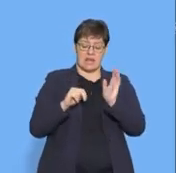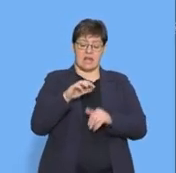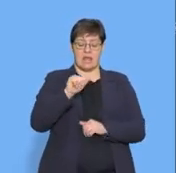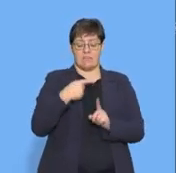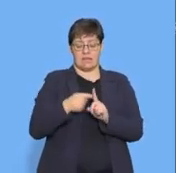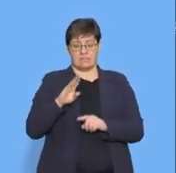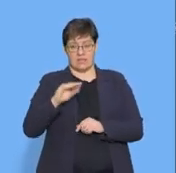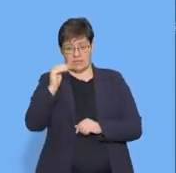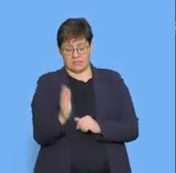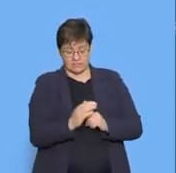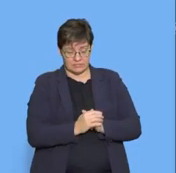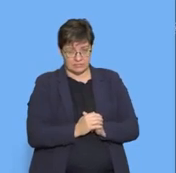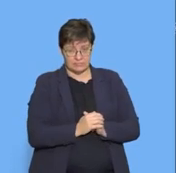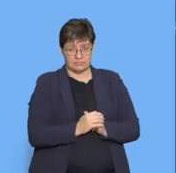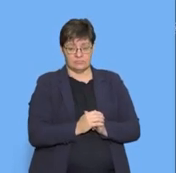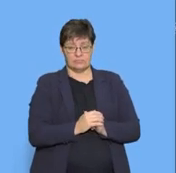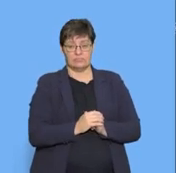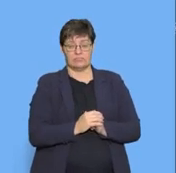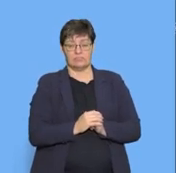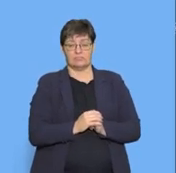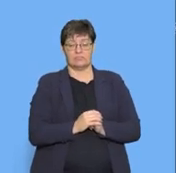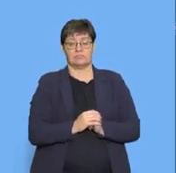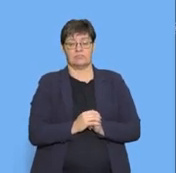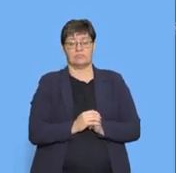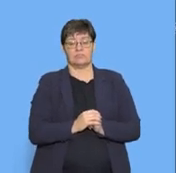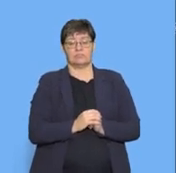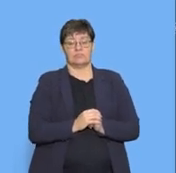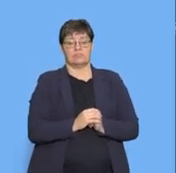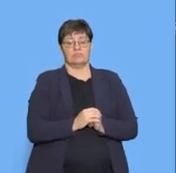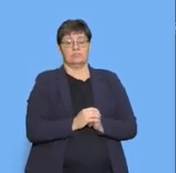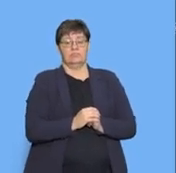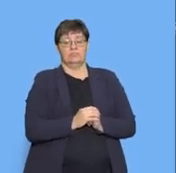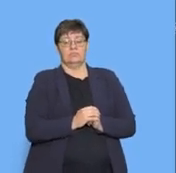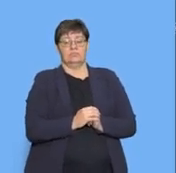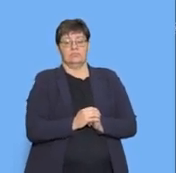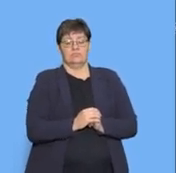second. Okay, so we're going to end up with,